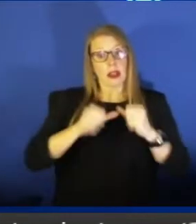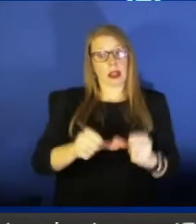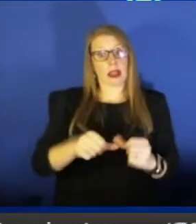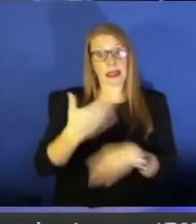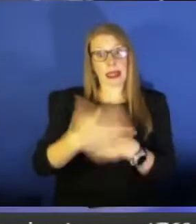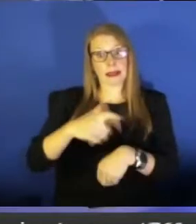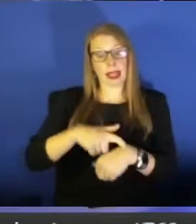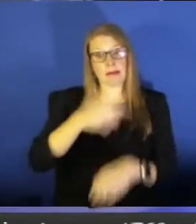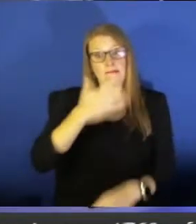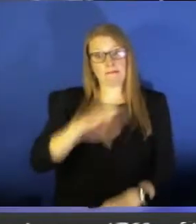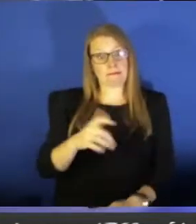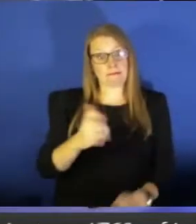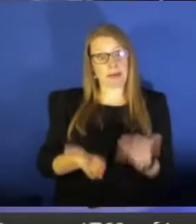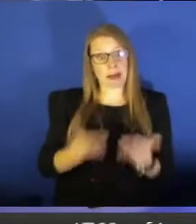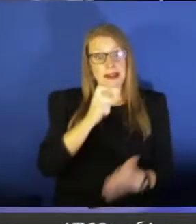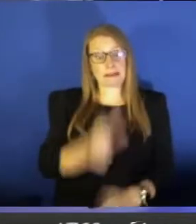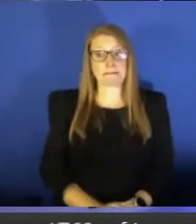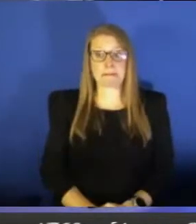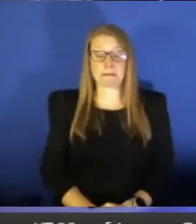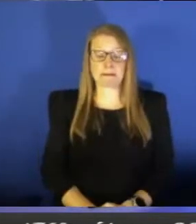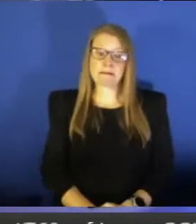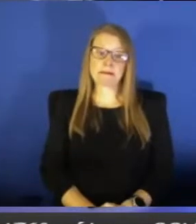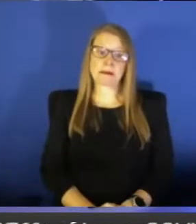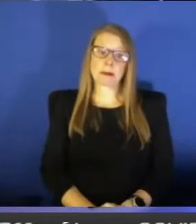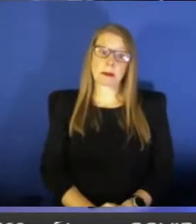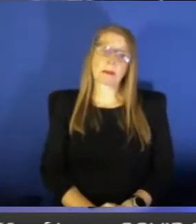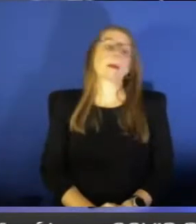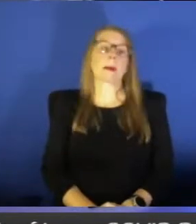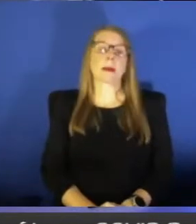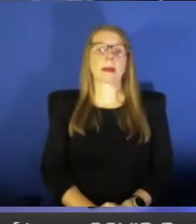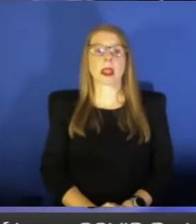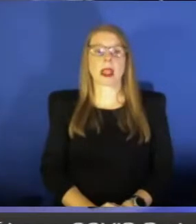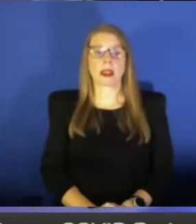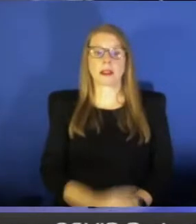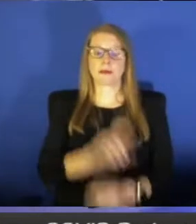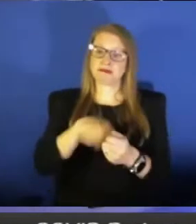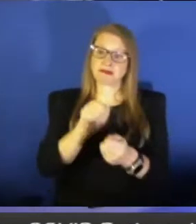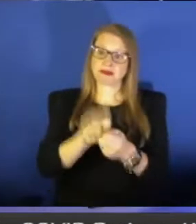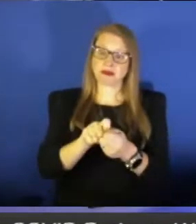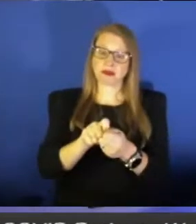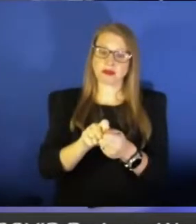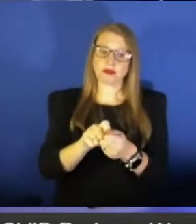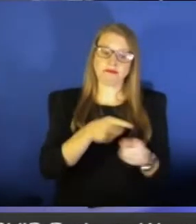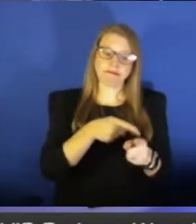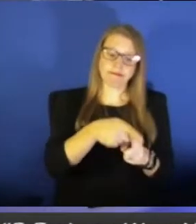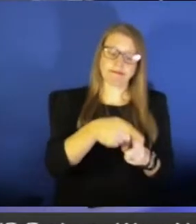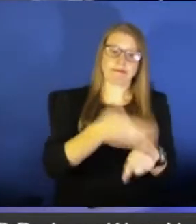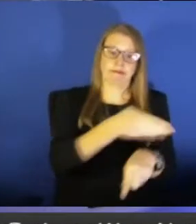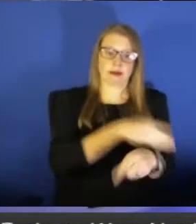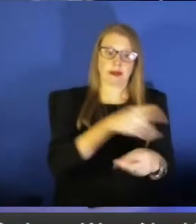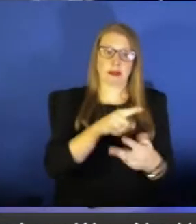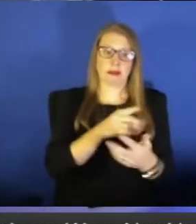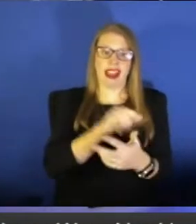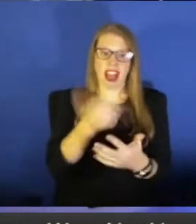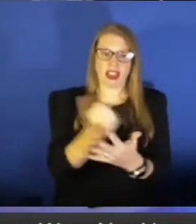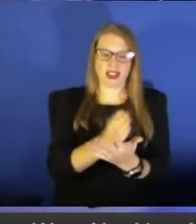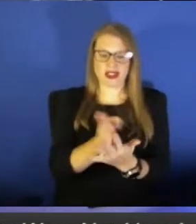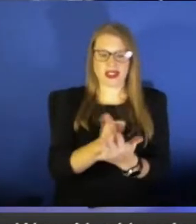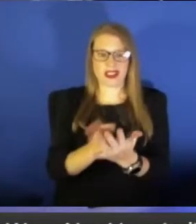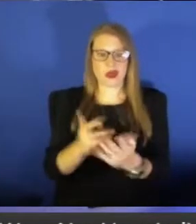just a clear message, because I want to watch my time, letting the family members know when you're checking on your